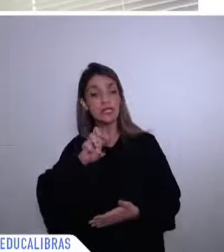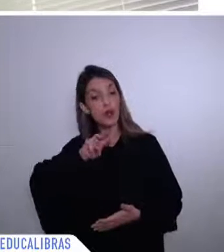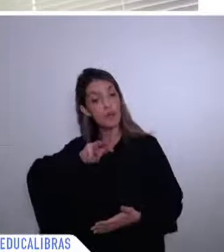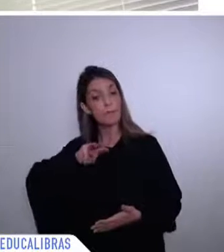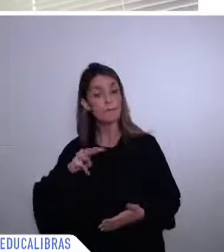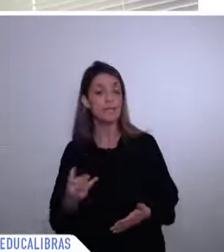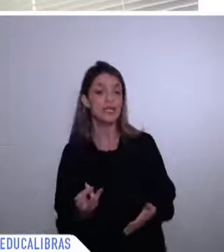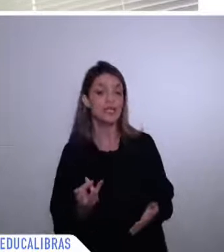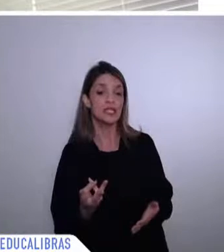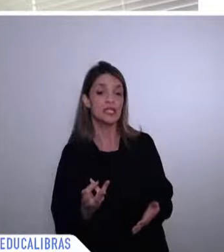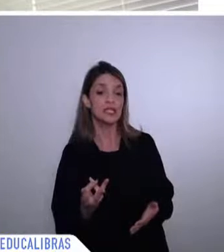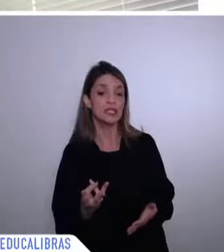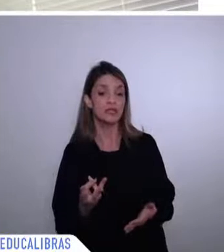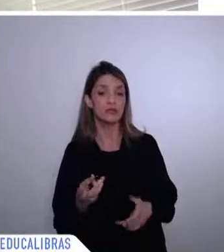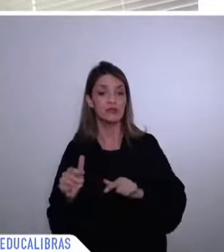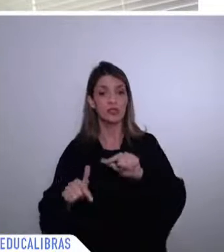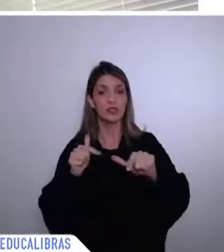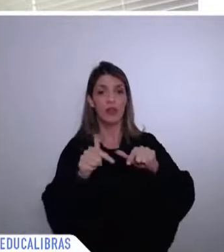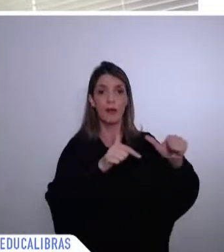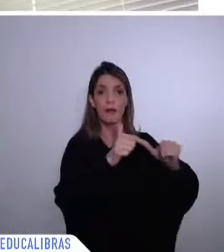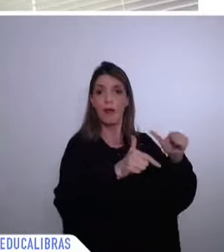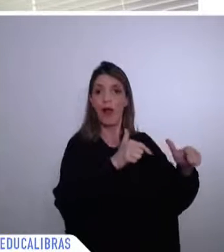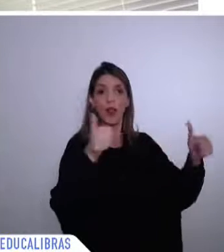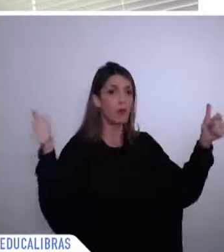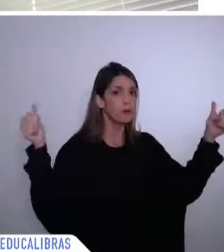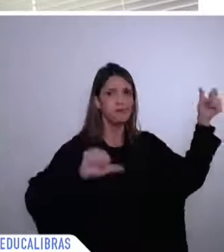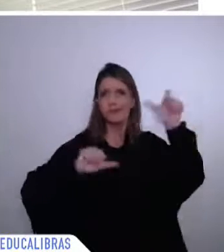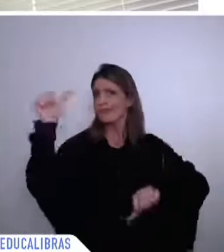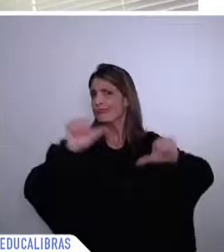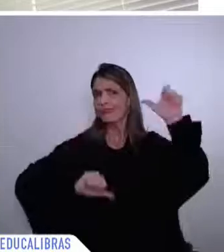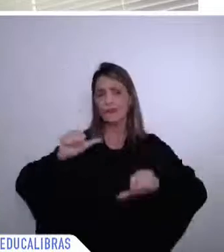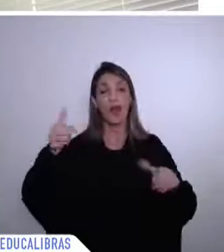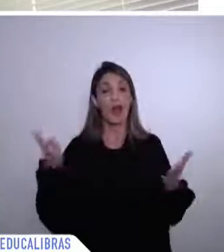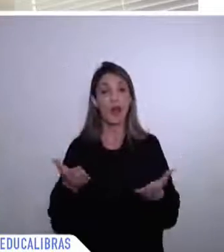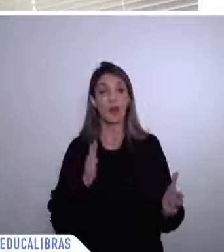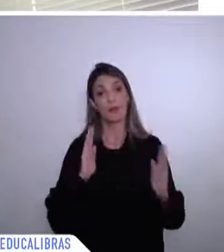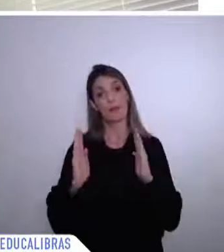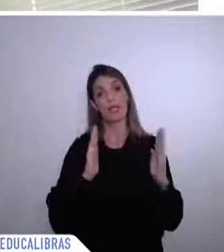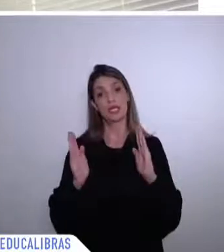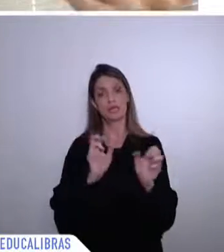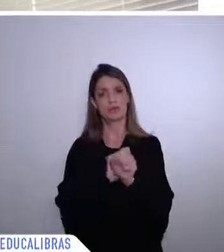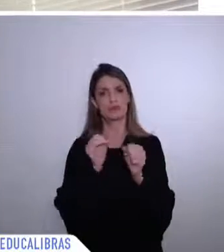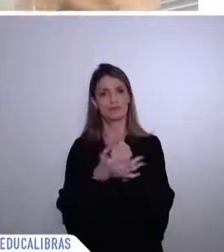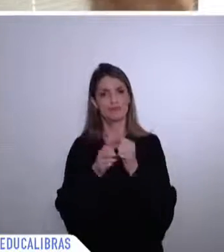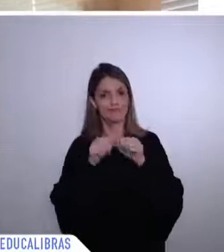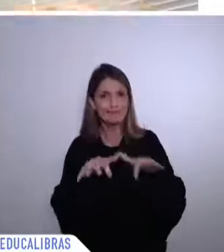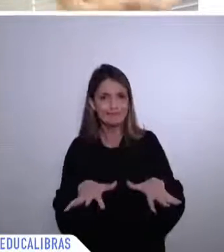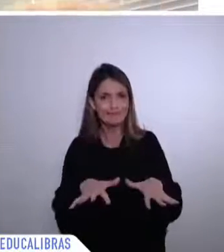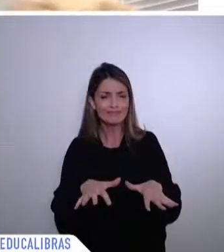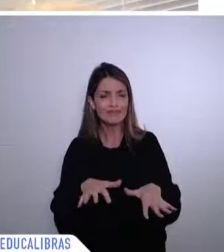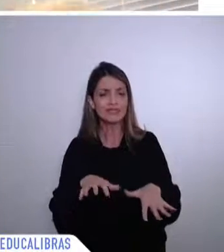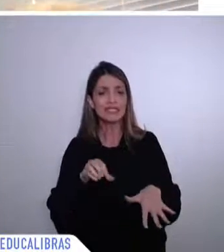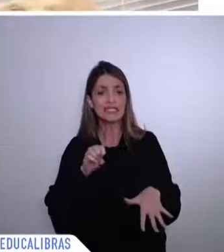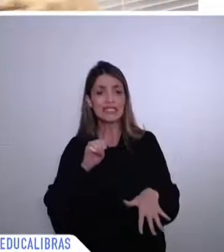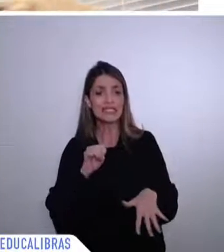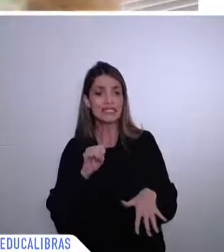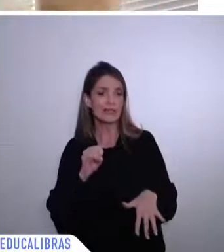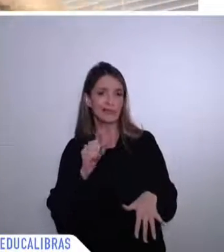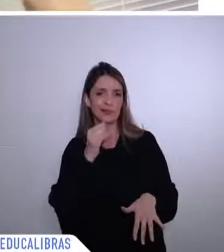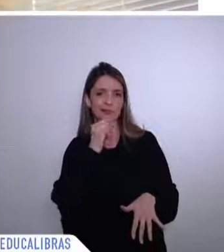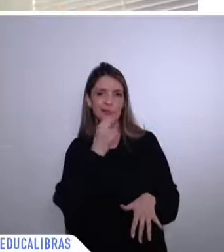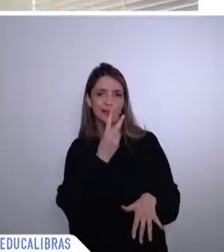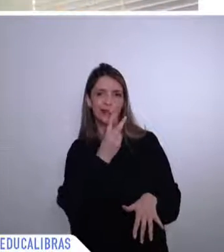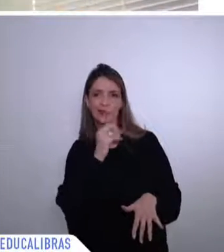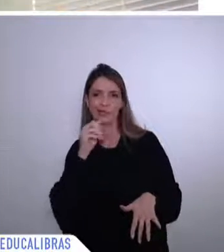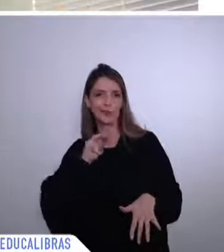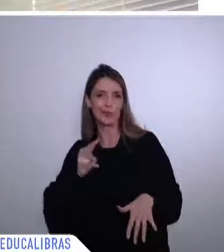ILO said that 429 million work posts have been impacted by the pandemics.